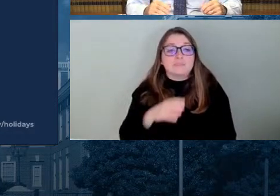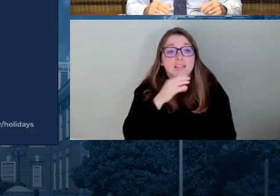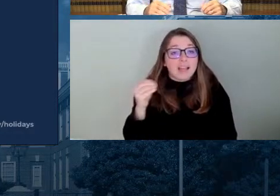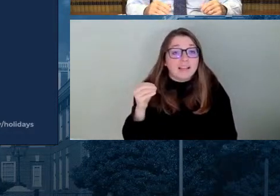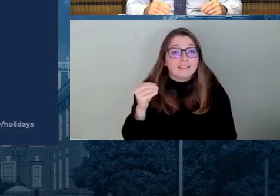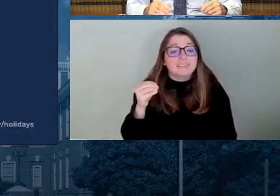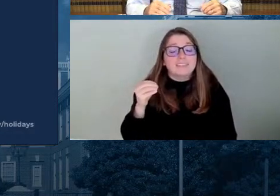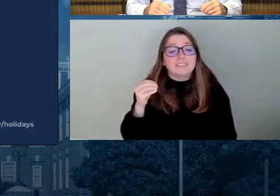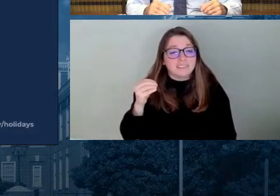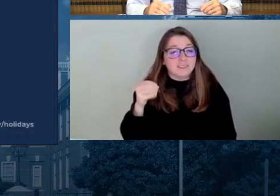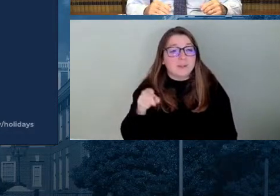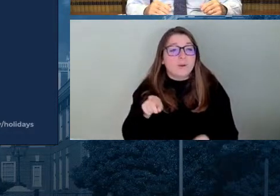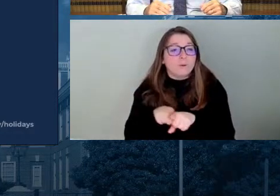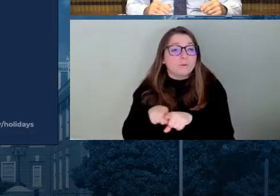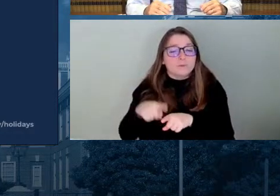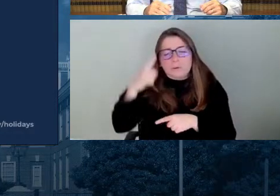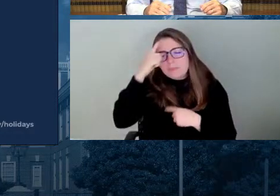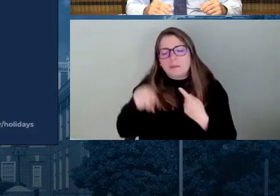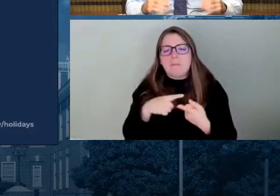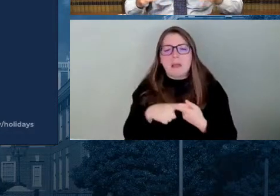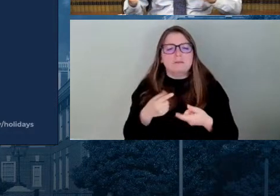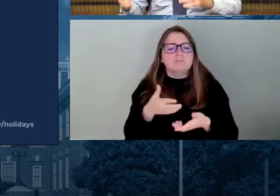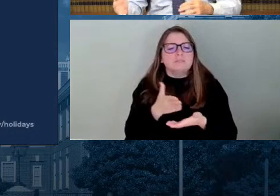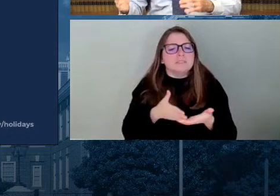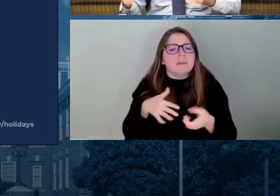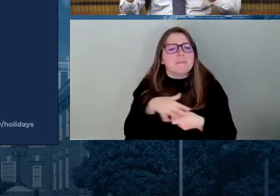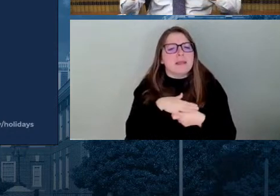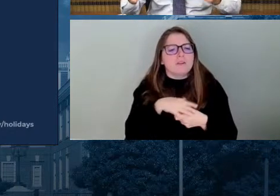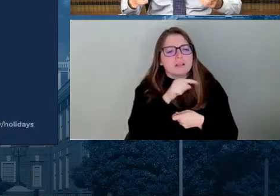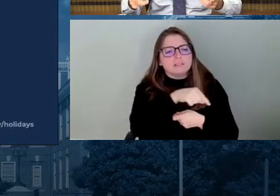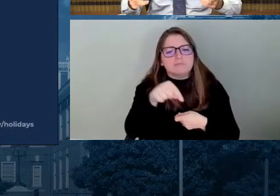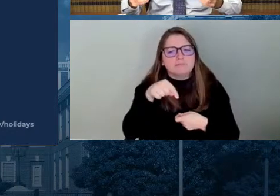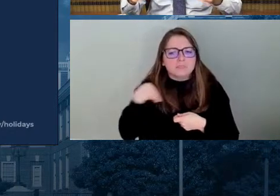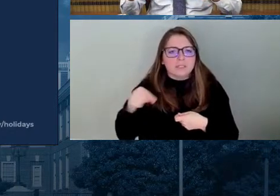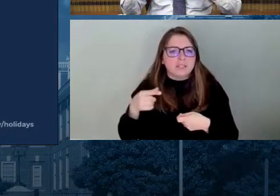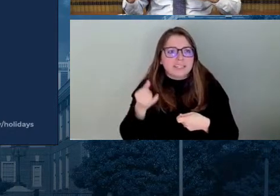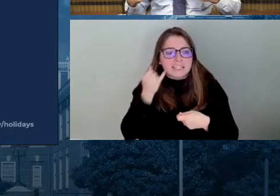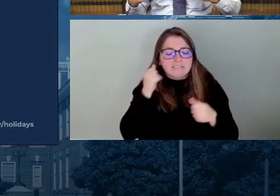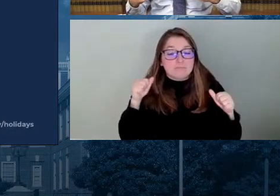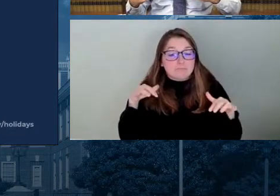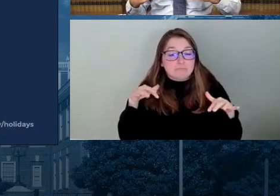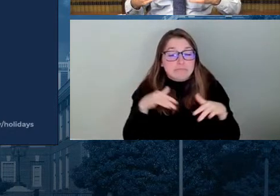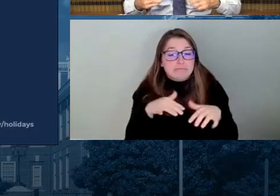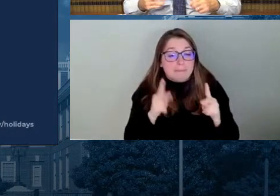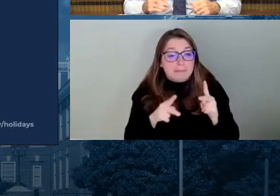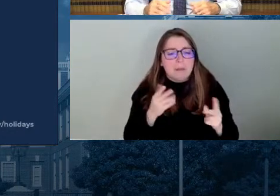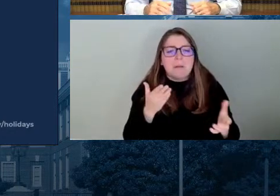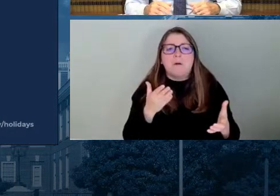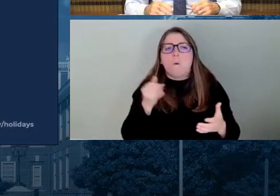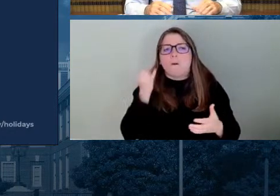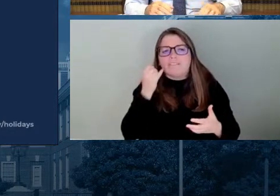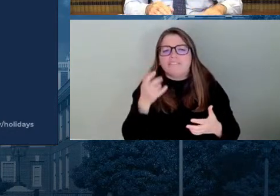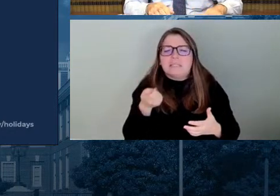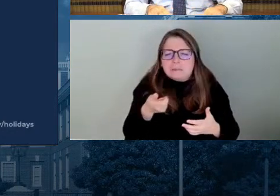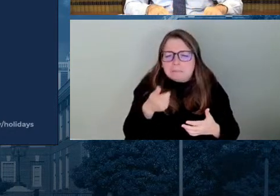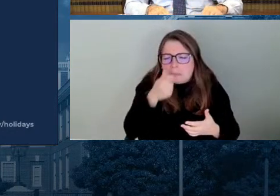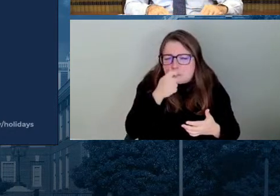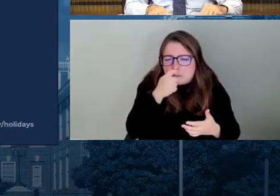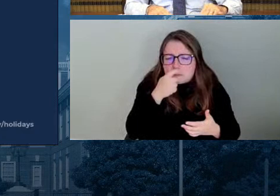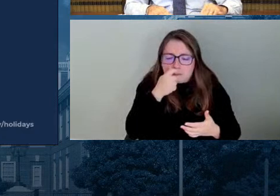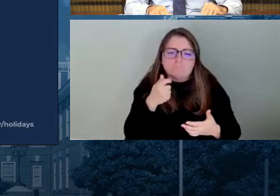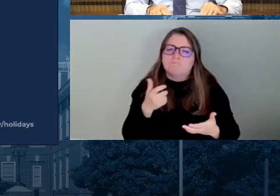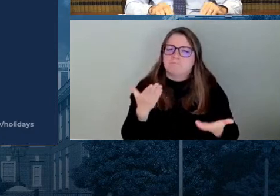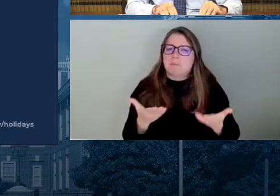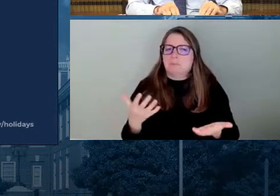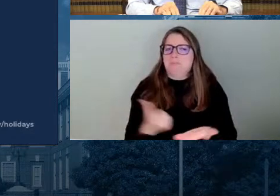to whether you should wear a mask or not. Think about others. If you are feeling sick, good idea to wear a mask so you